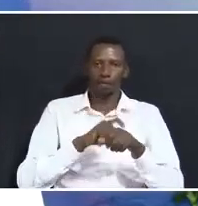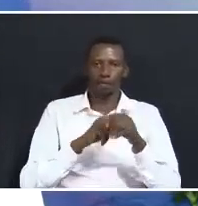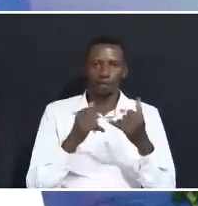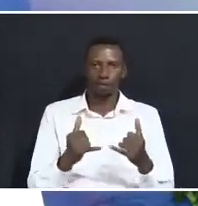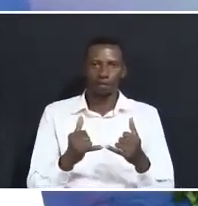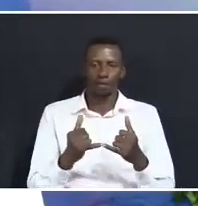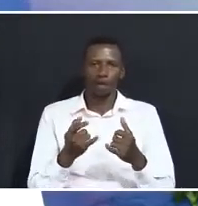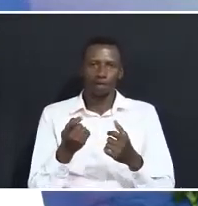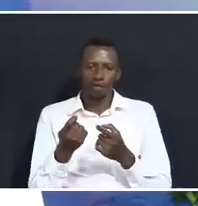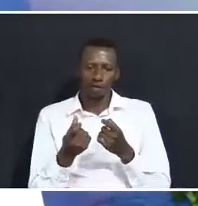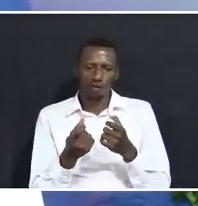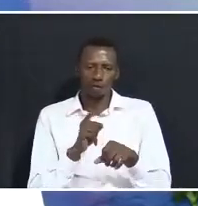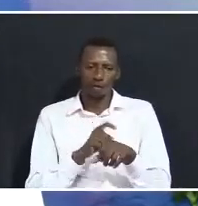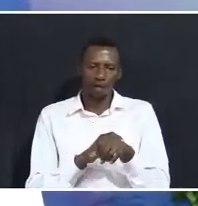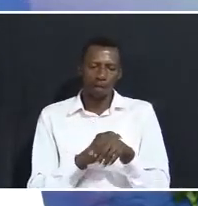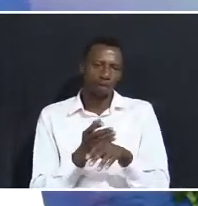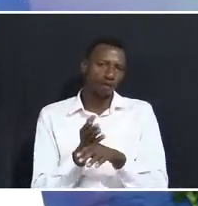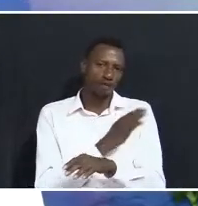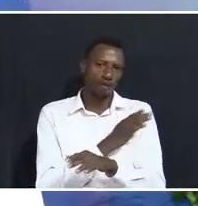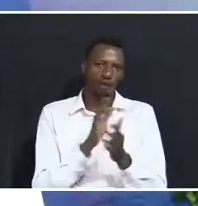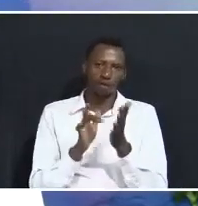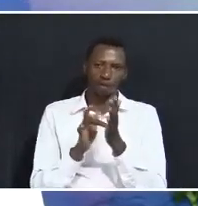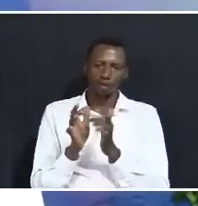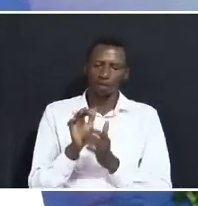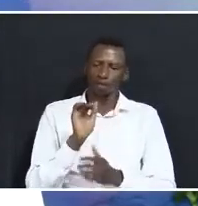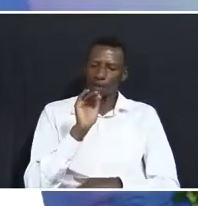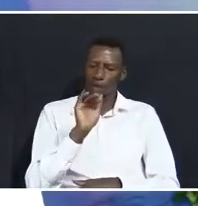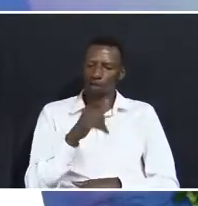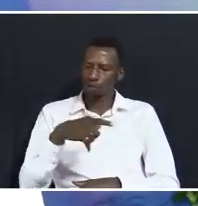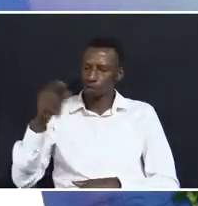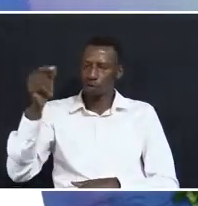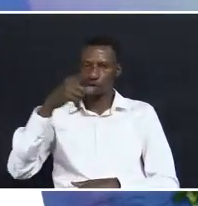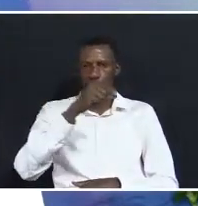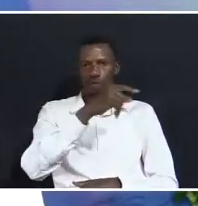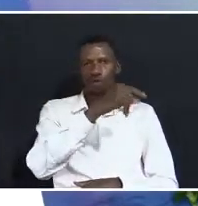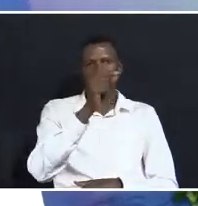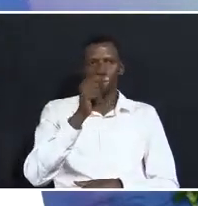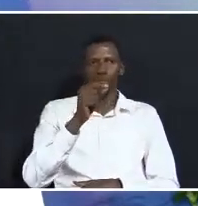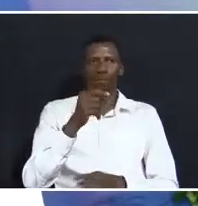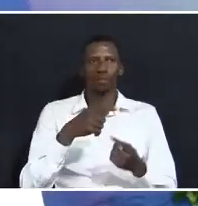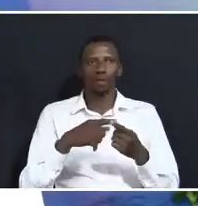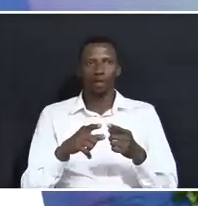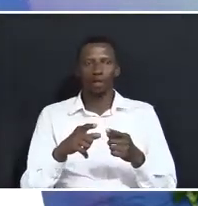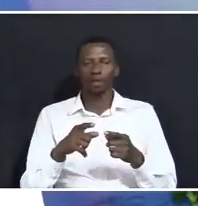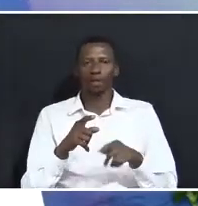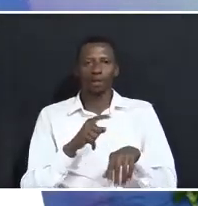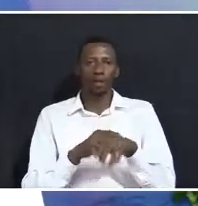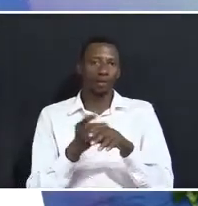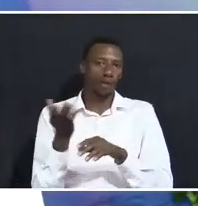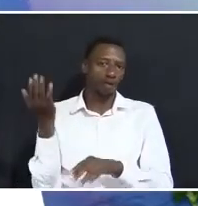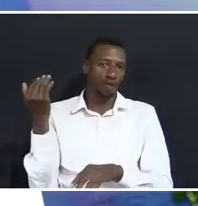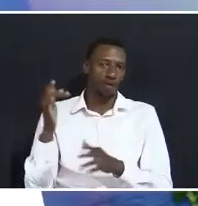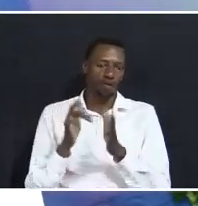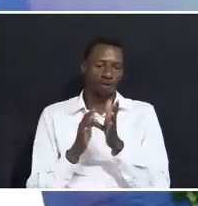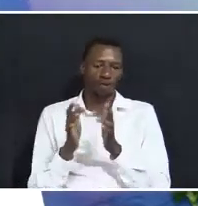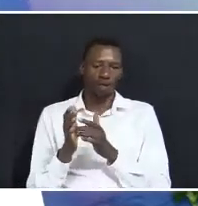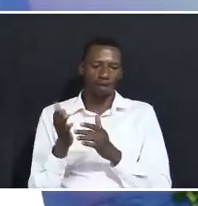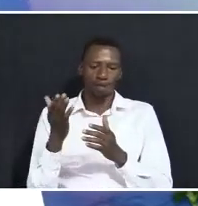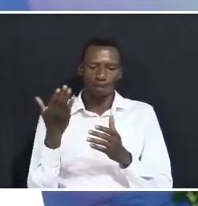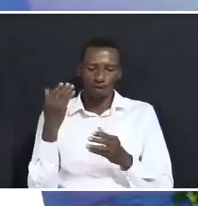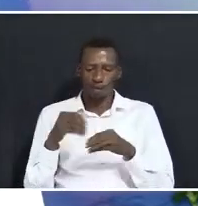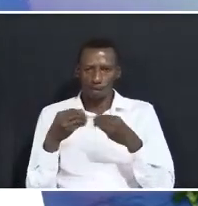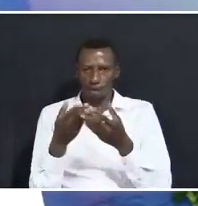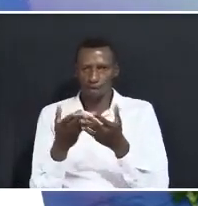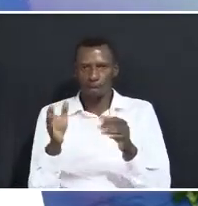to go out. And in those times, he had given them several instructions. This